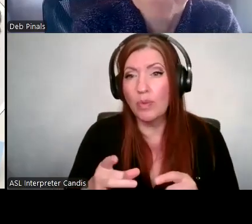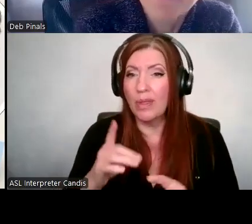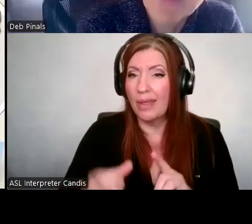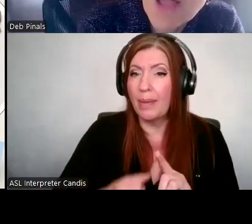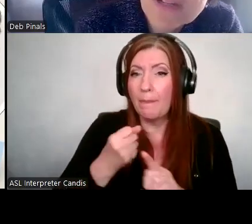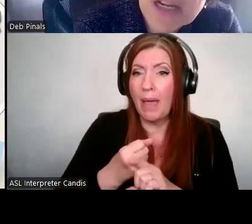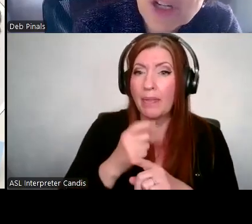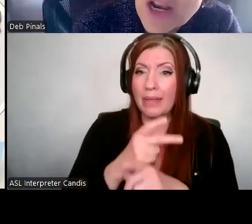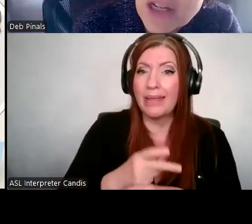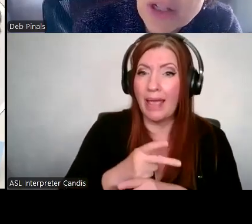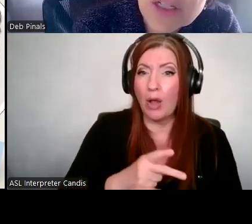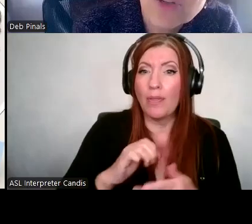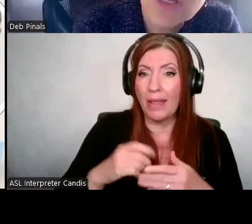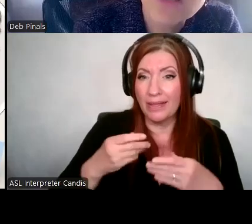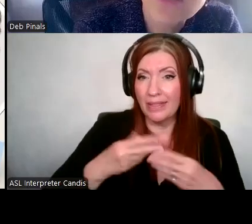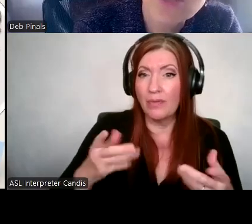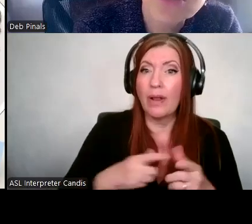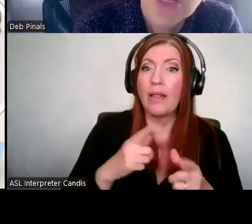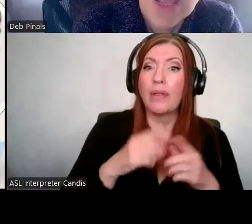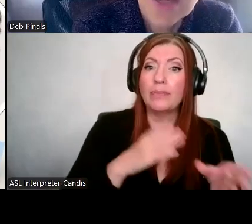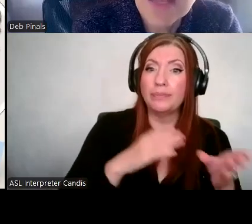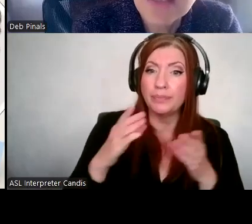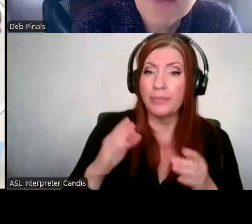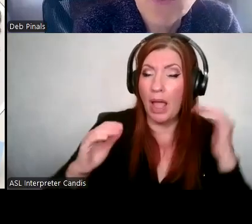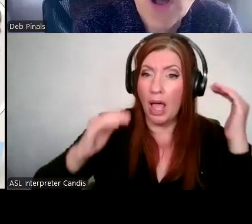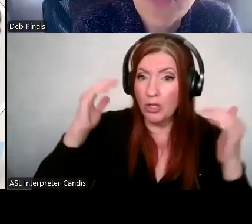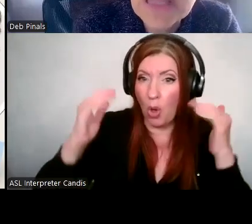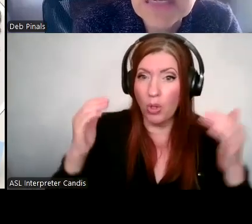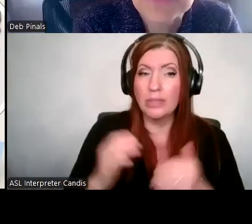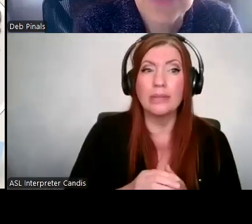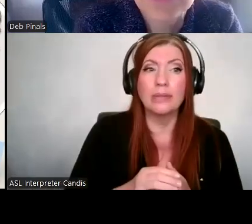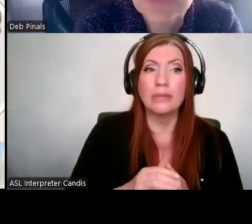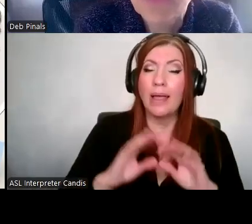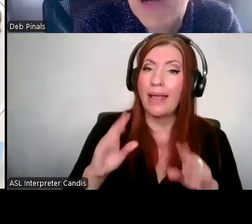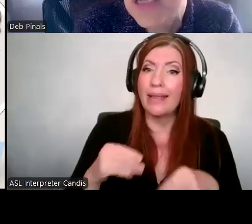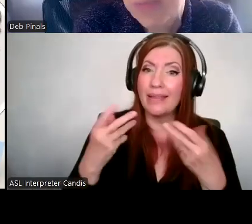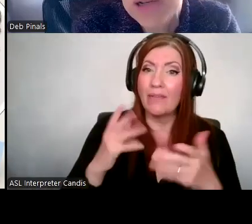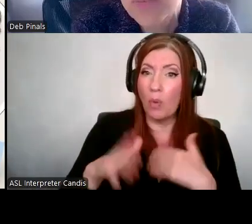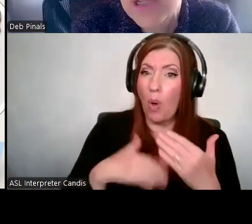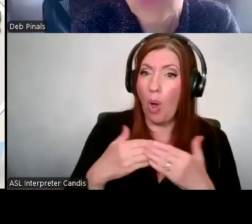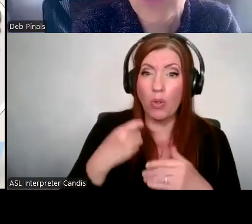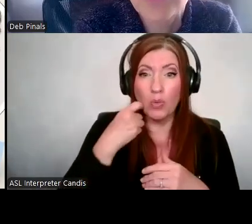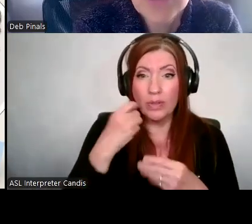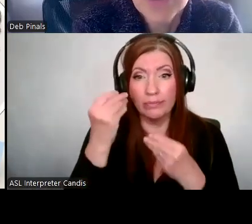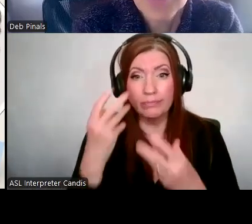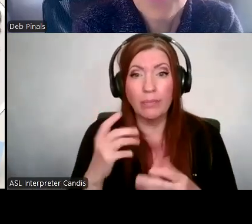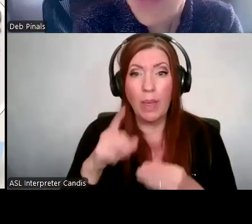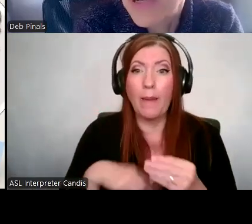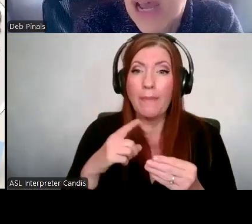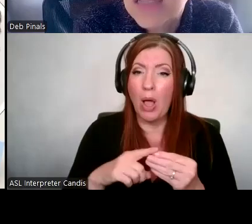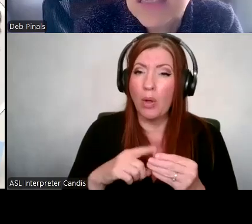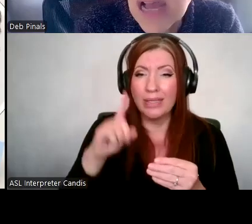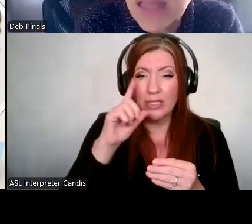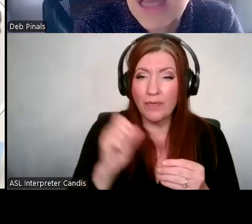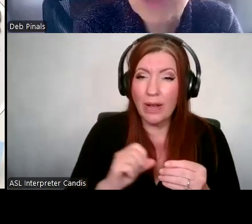delivered. Then we'll have a section on adults, looking at adults, and give you all the latest on schizophrenia spectrum disorders, what